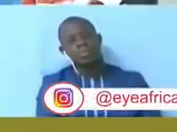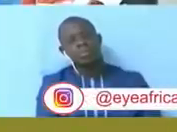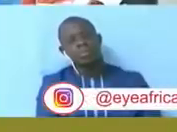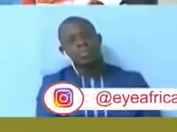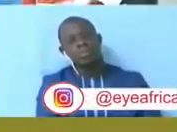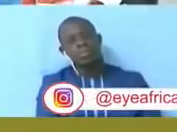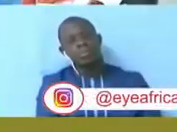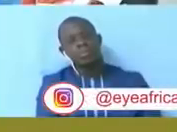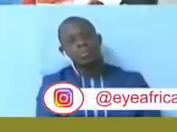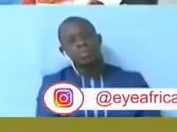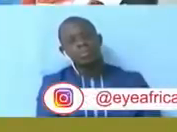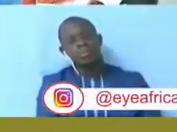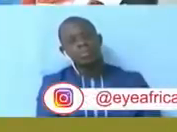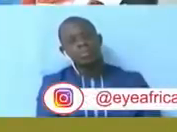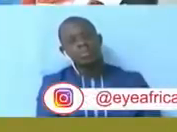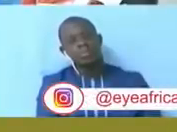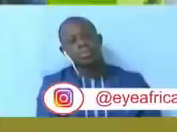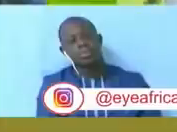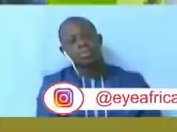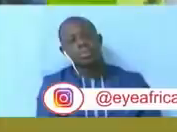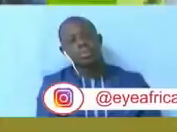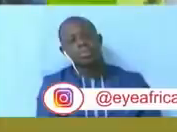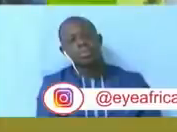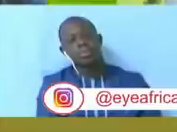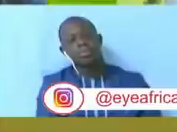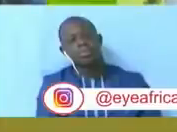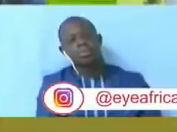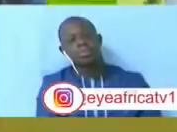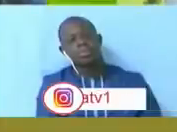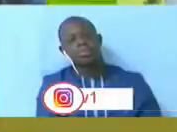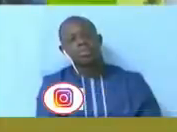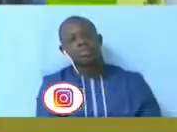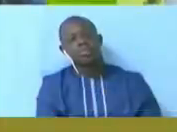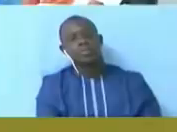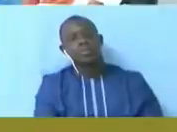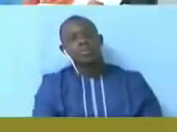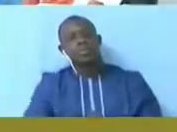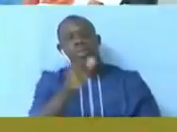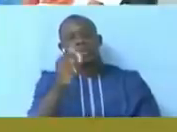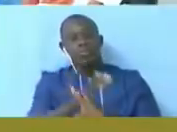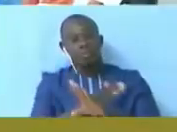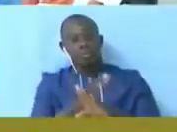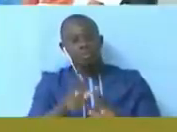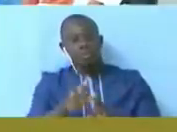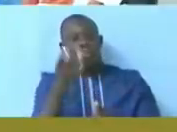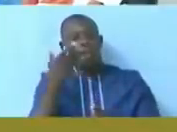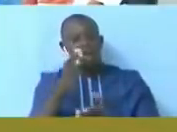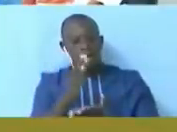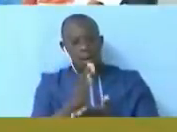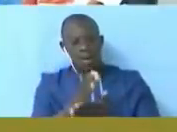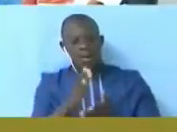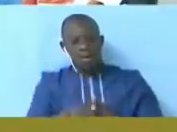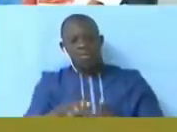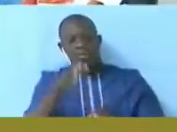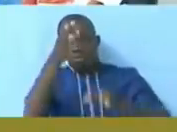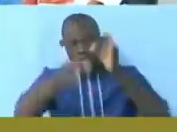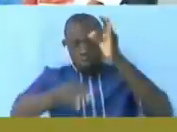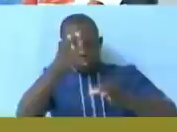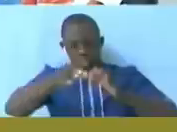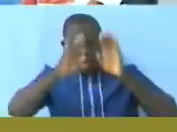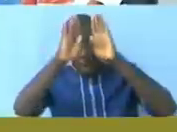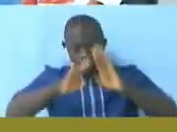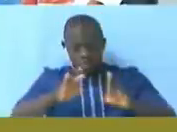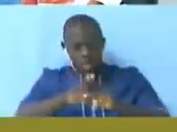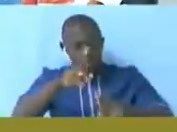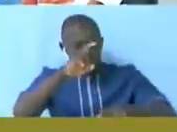kanta manda ko ni do rata ku do keno la je kotake. And during the actual proceedings themselves, were they still chained? But for what I'm not kidding, in front of